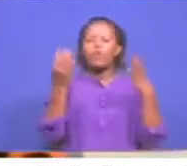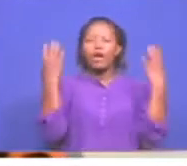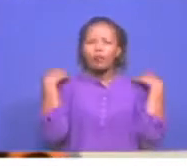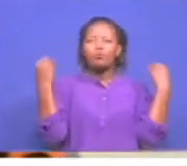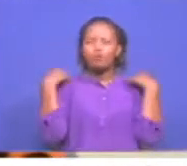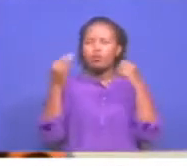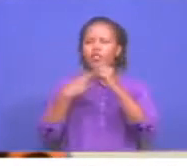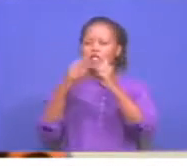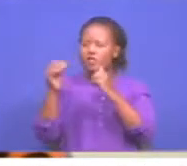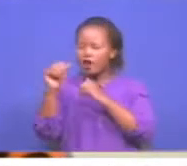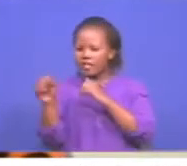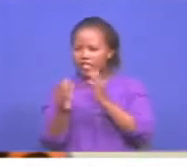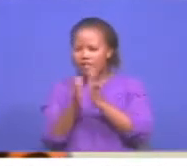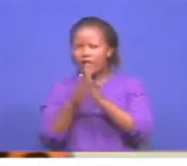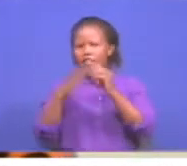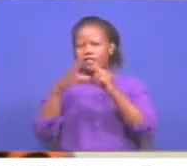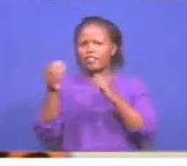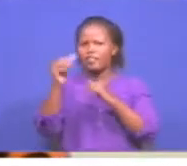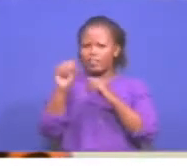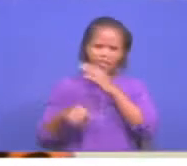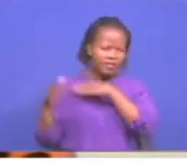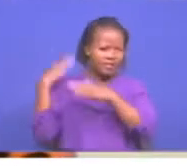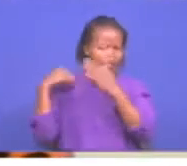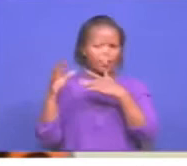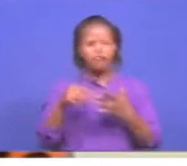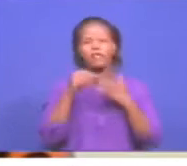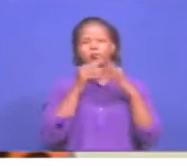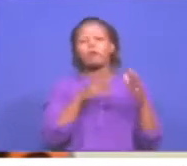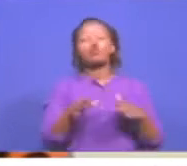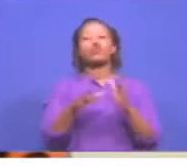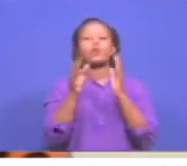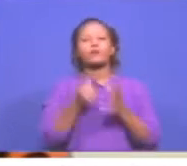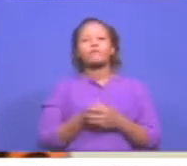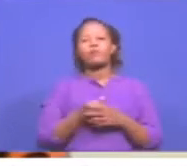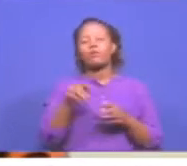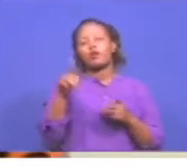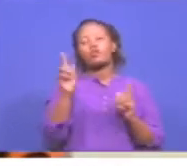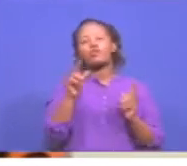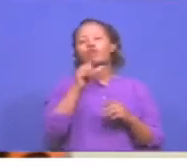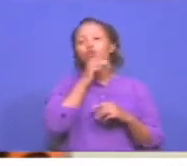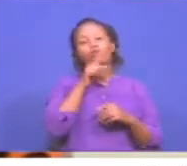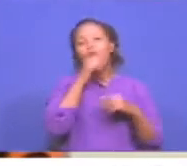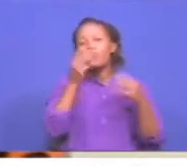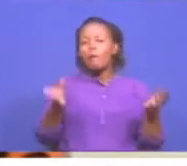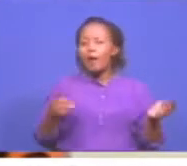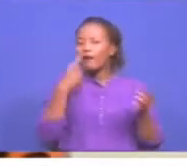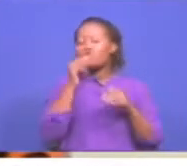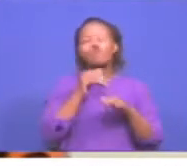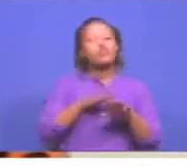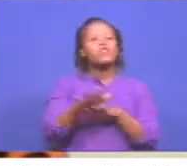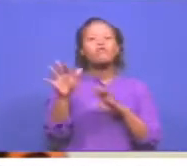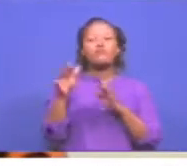and 90s in a very, very special way. He's a man who influenced